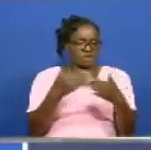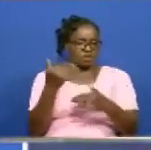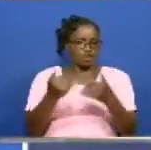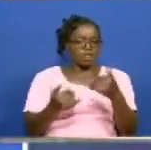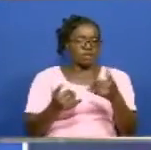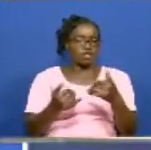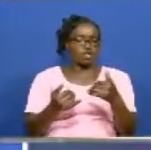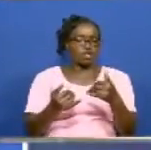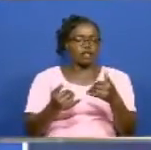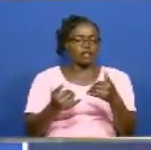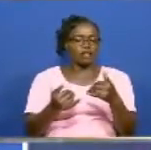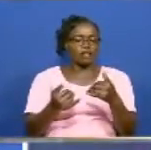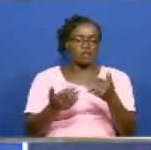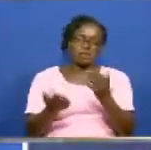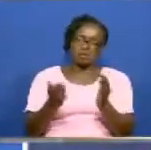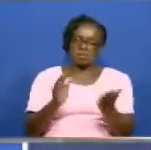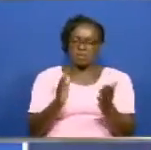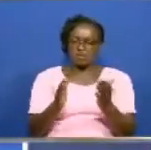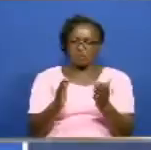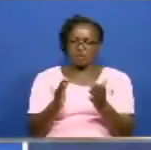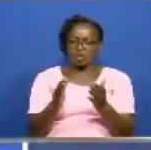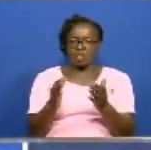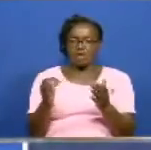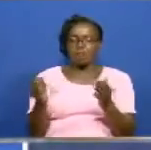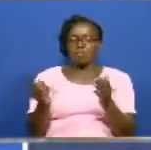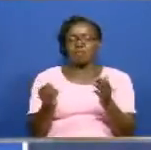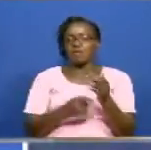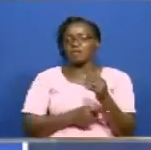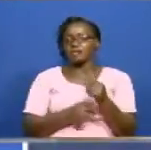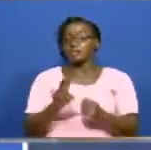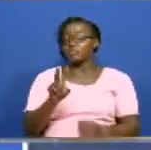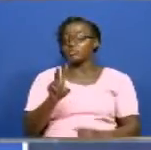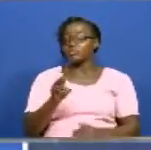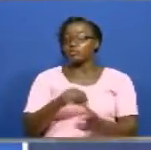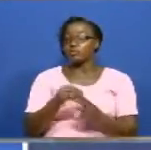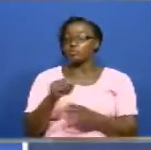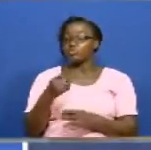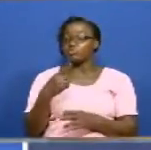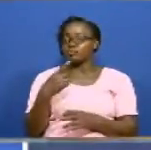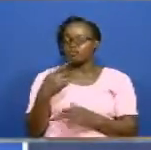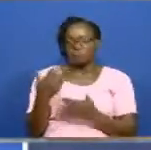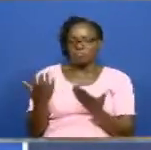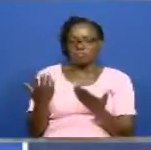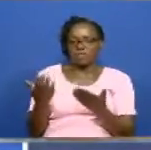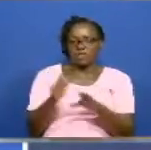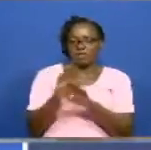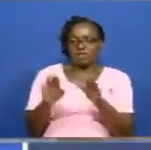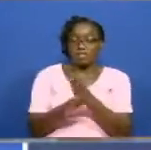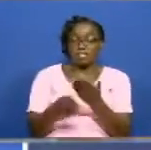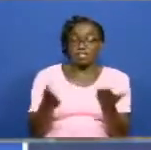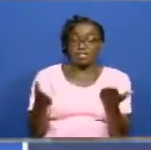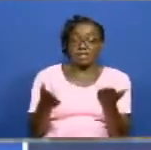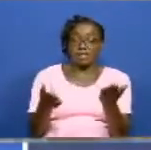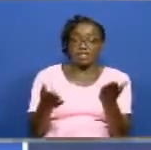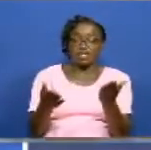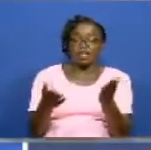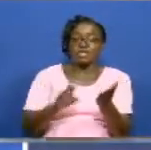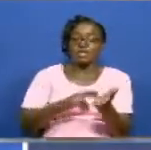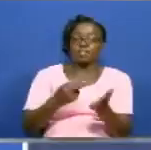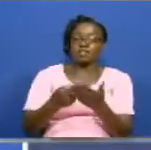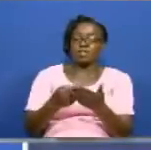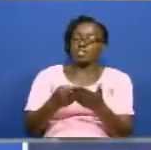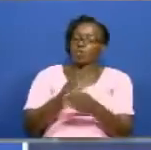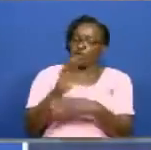nearer to maybe by 2 months or so, because everything is now set. We have the requisite resources. We